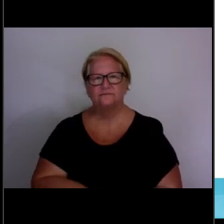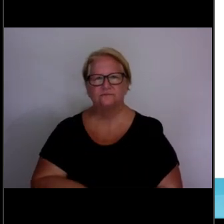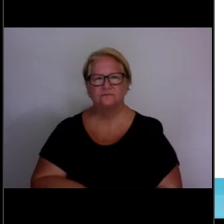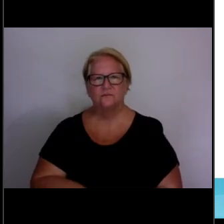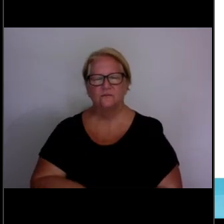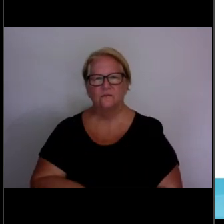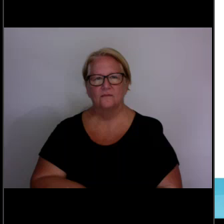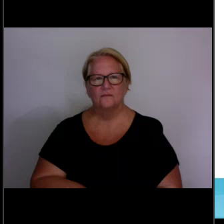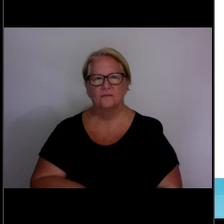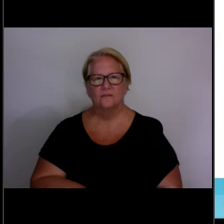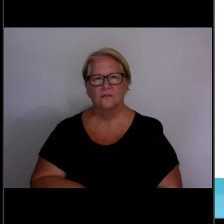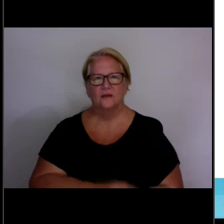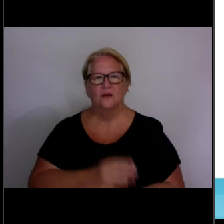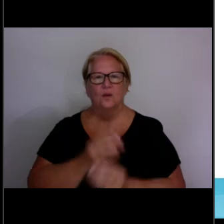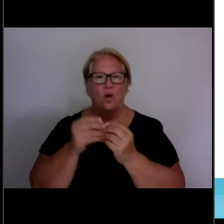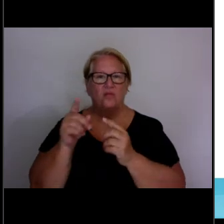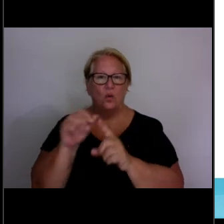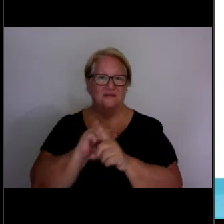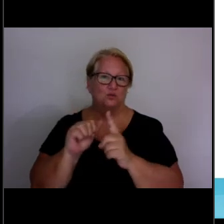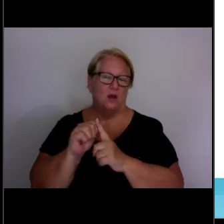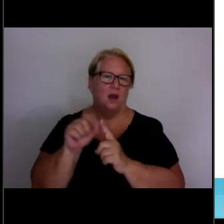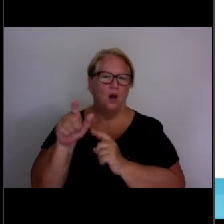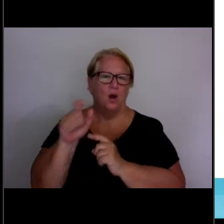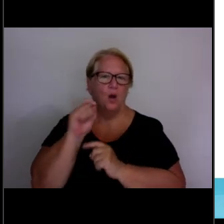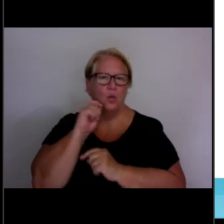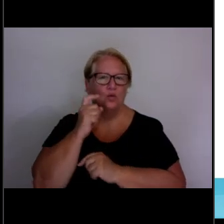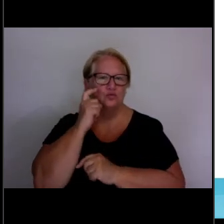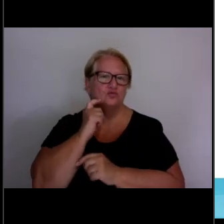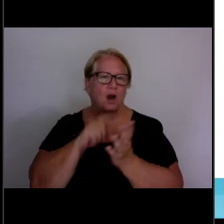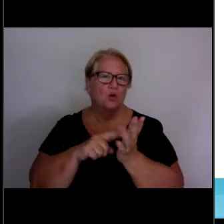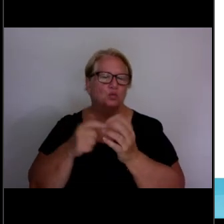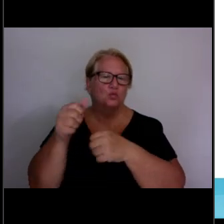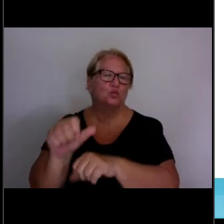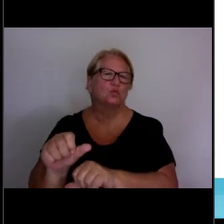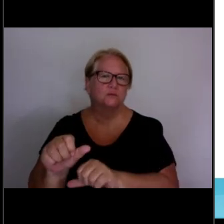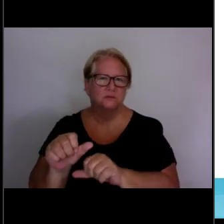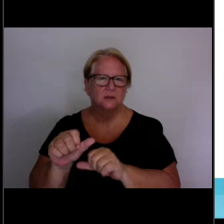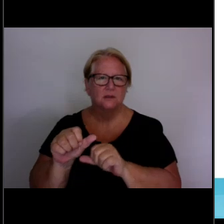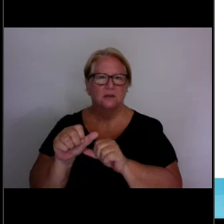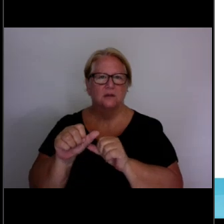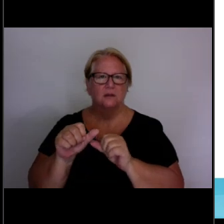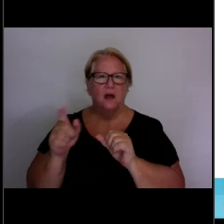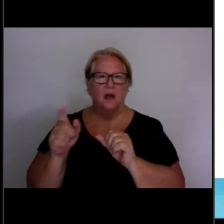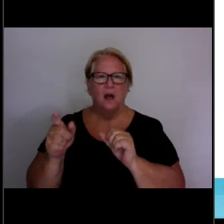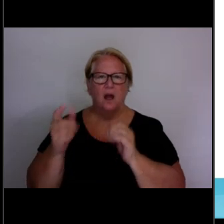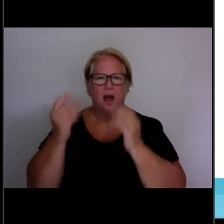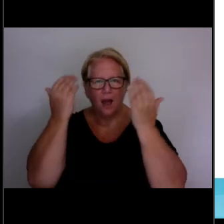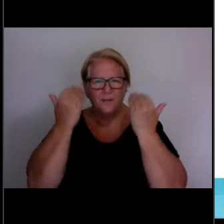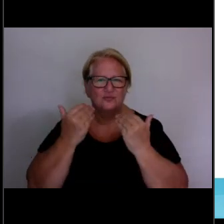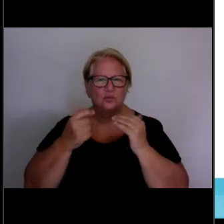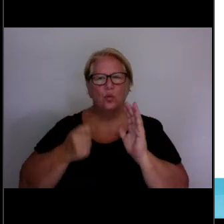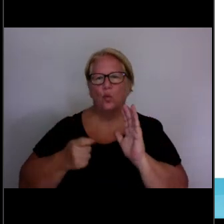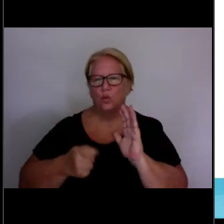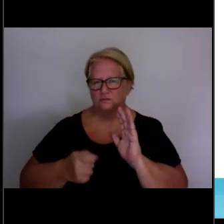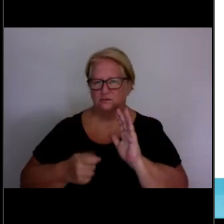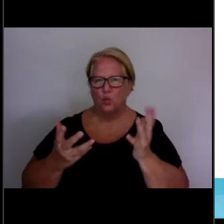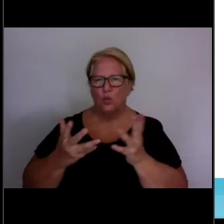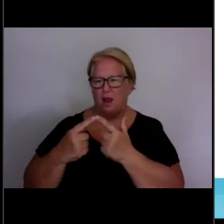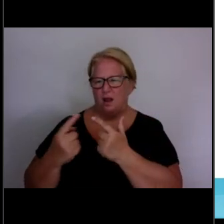those circumstances, we would probably try to use a magistrate's court location.